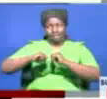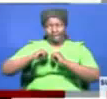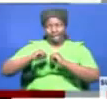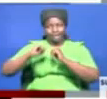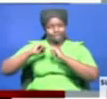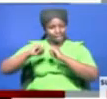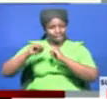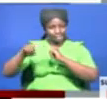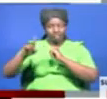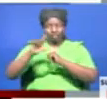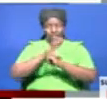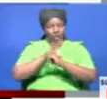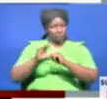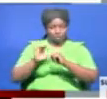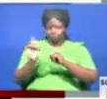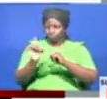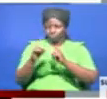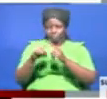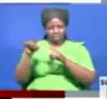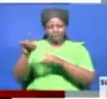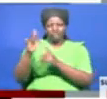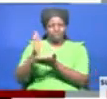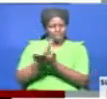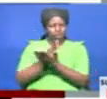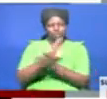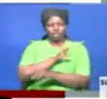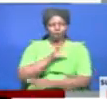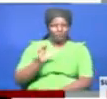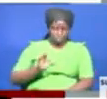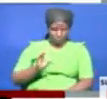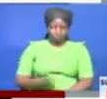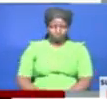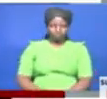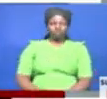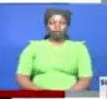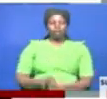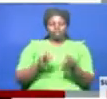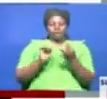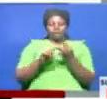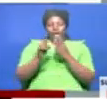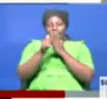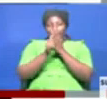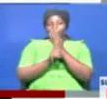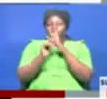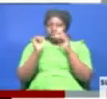commission. The chair is part of the commission. And then Article